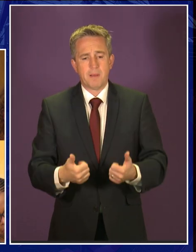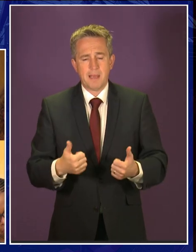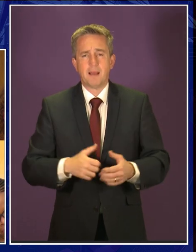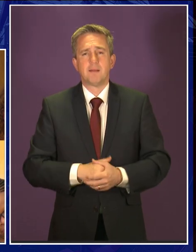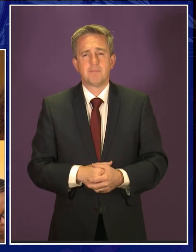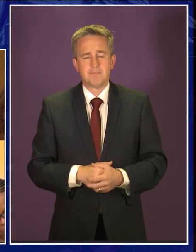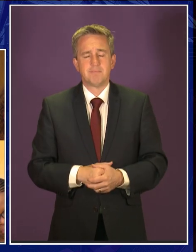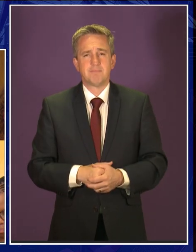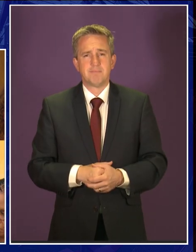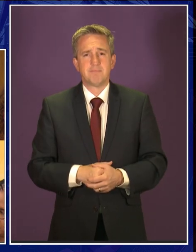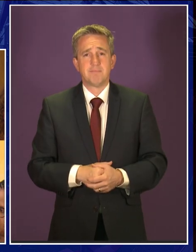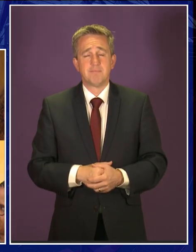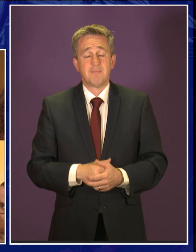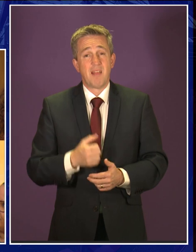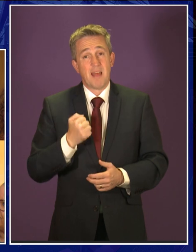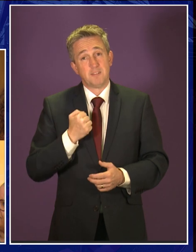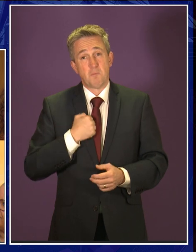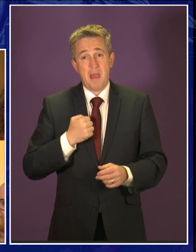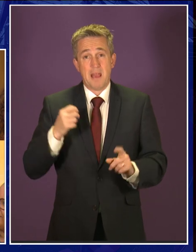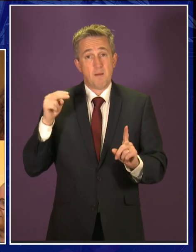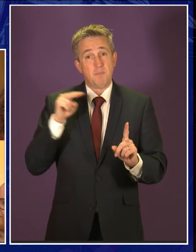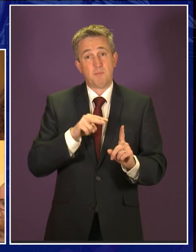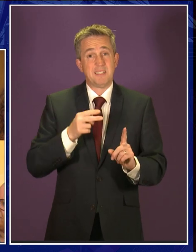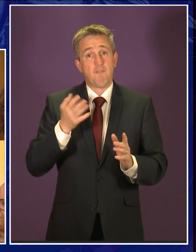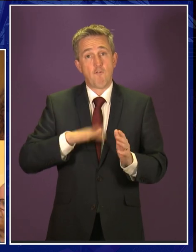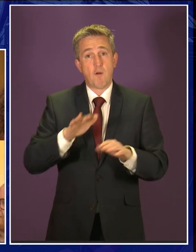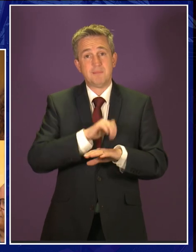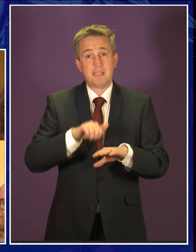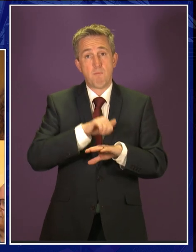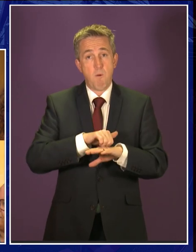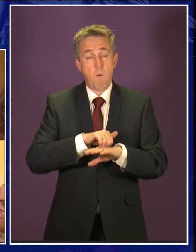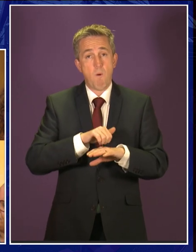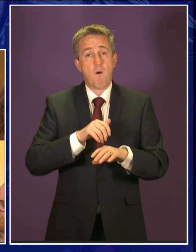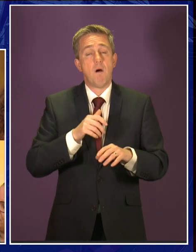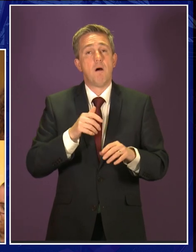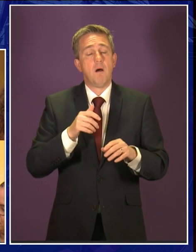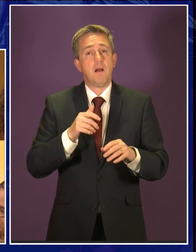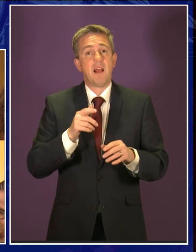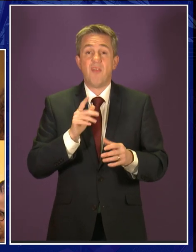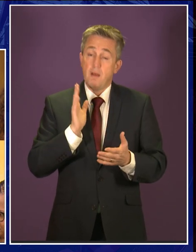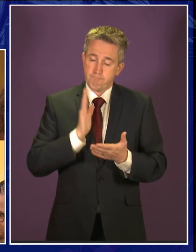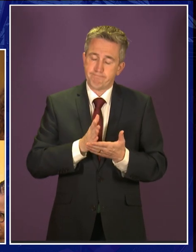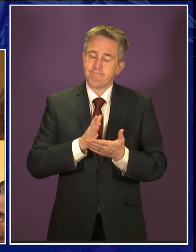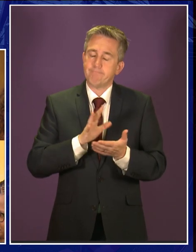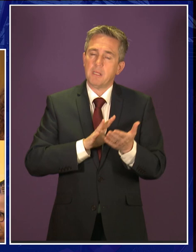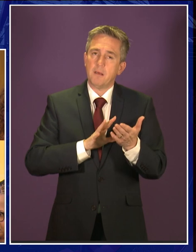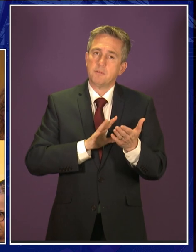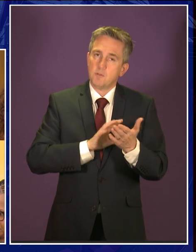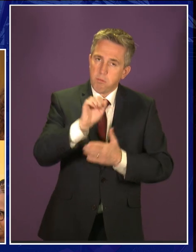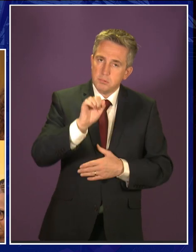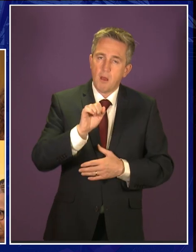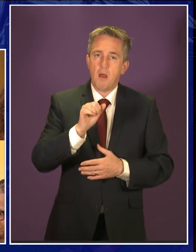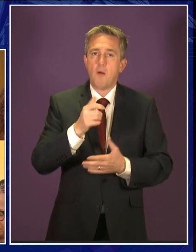So I've given my perspective, my Singaporean perspective, of how culture promotes well-being in an individual